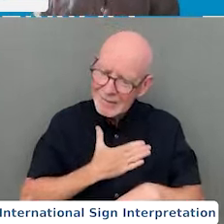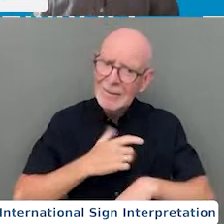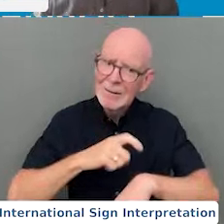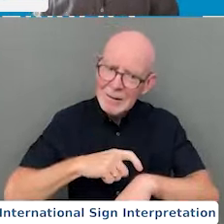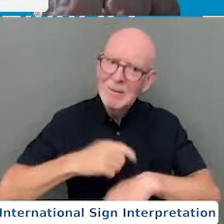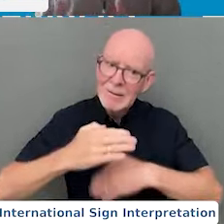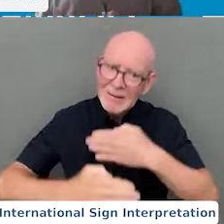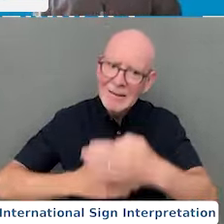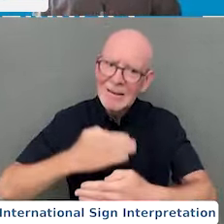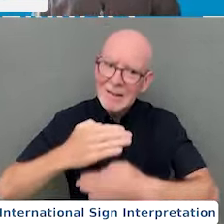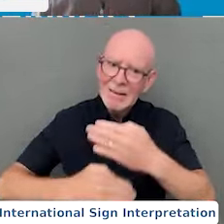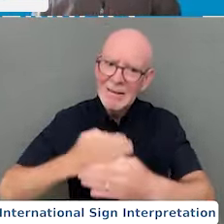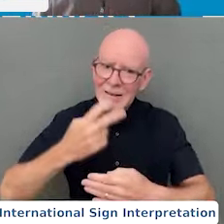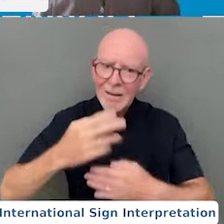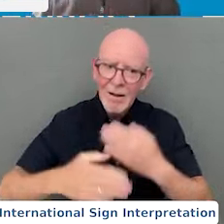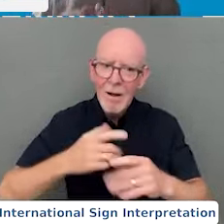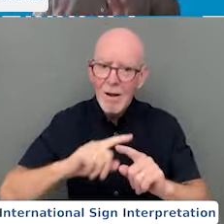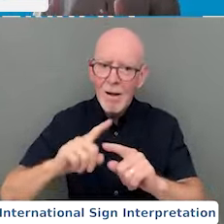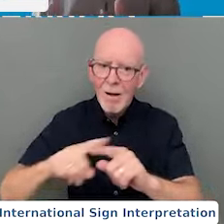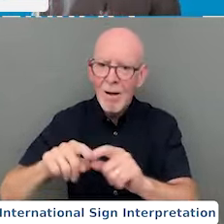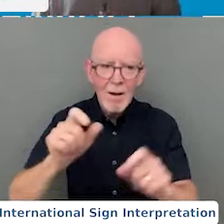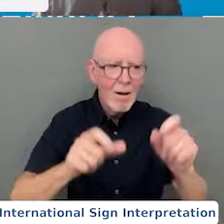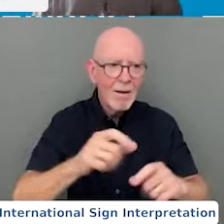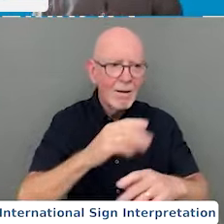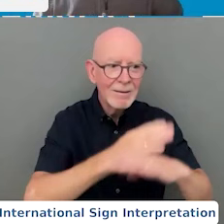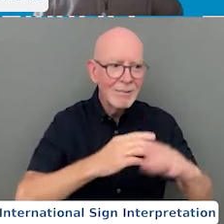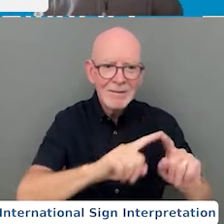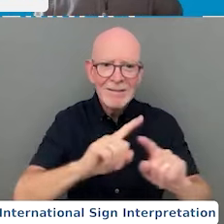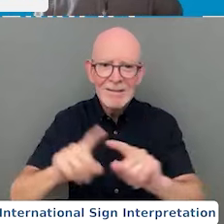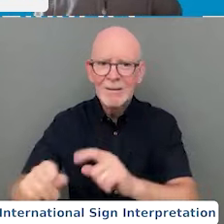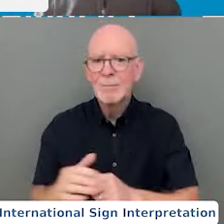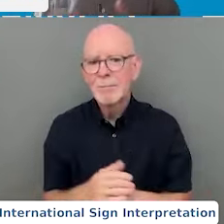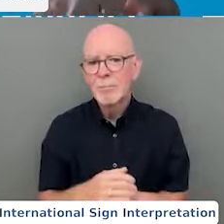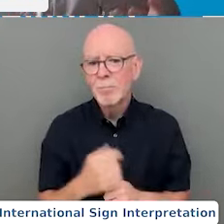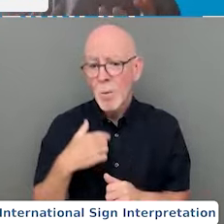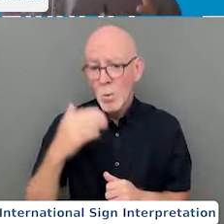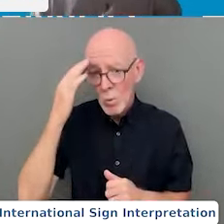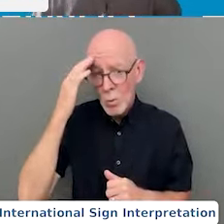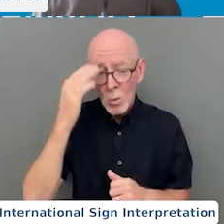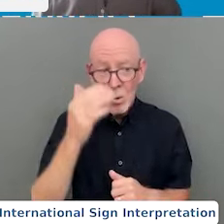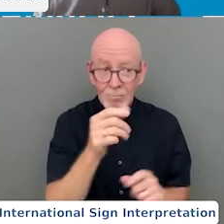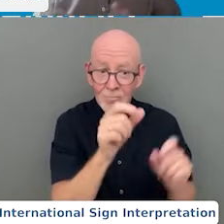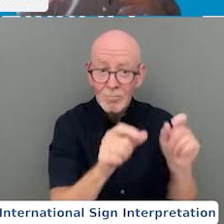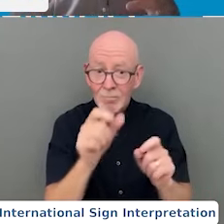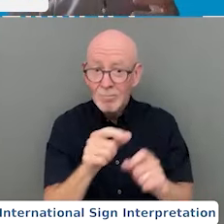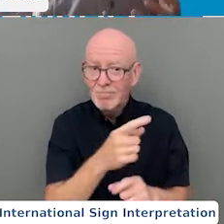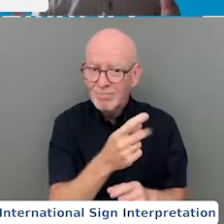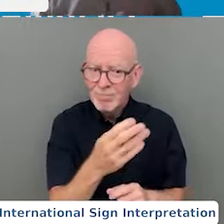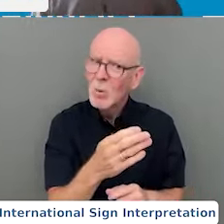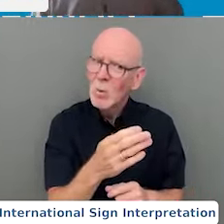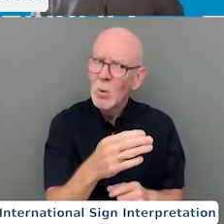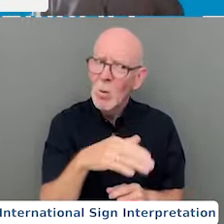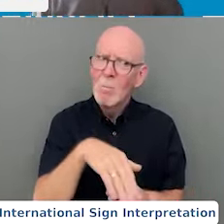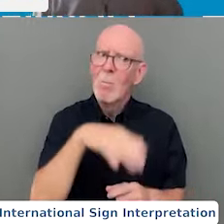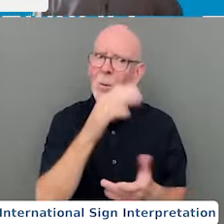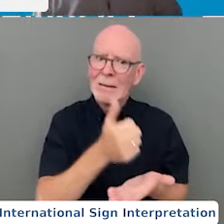the community more aware, more welcoming to this participation. And it takes time. And it doesn't